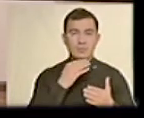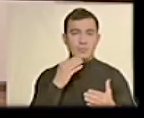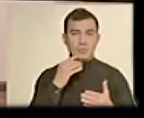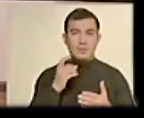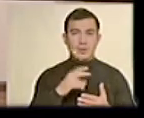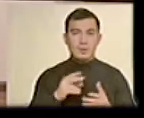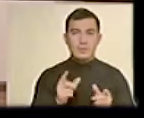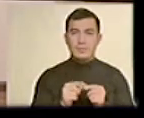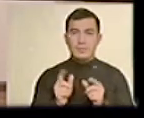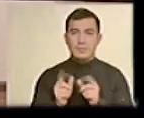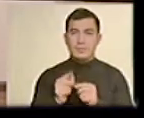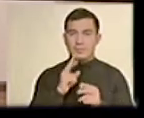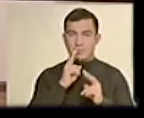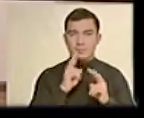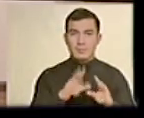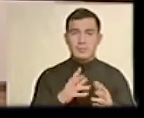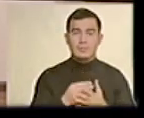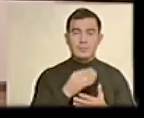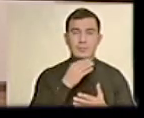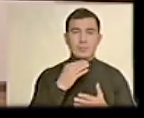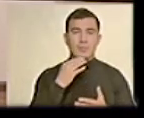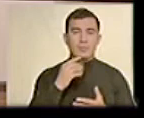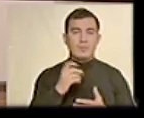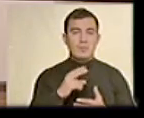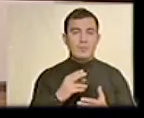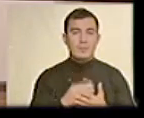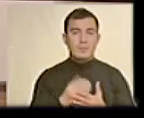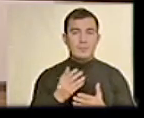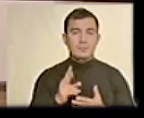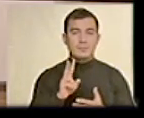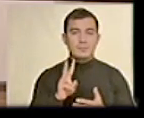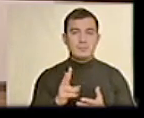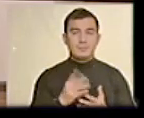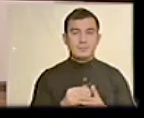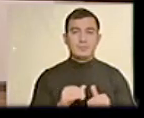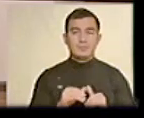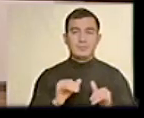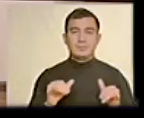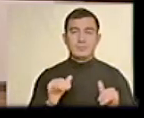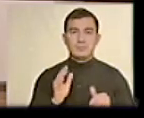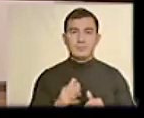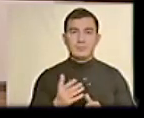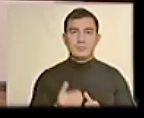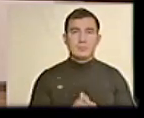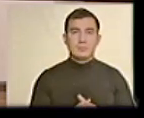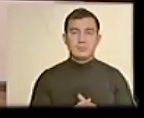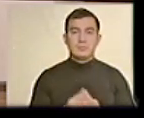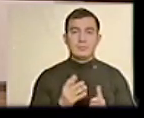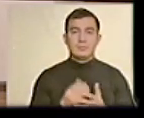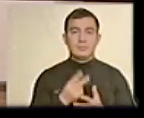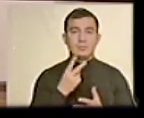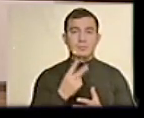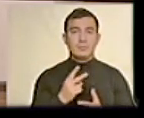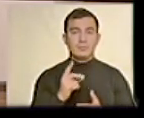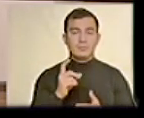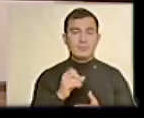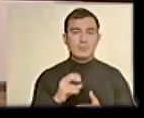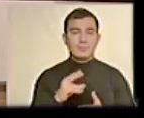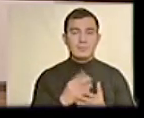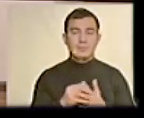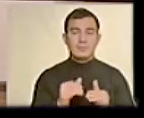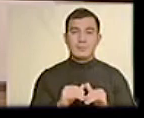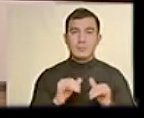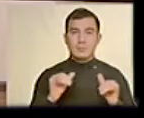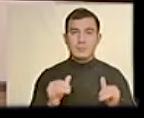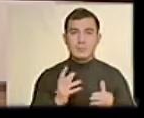tasvirlang. Ya'ni mana bu ko'p xatni kvadratga oshirganimizda biz ko'p xat hosil qilamiz. Ikki xatni kvadratga oshirganimizda